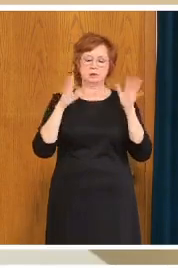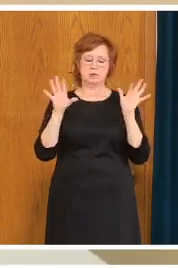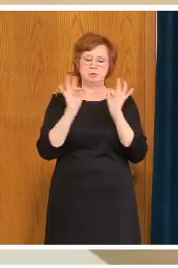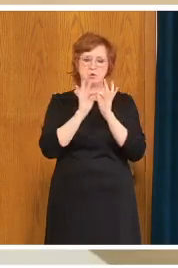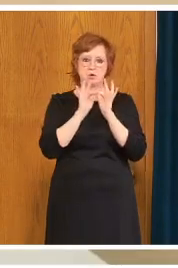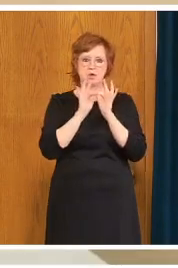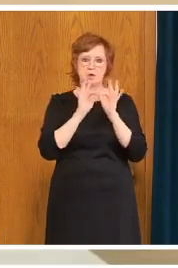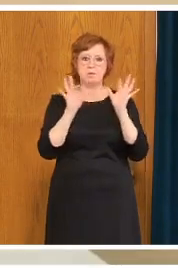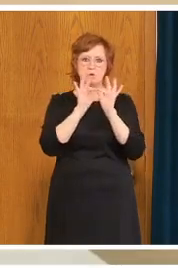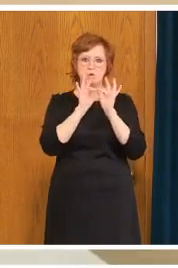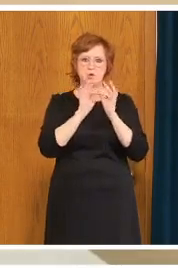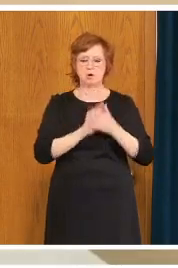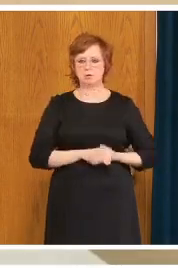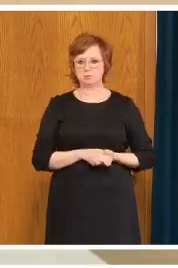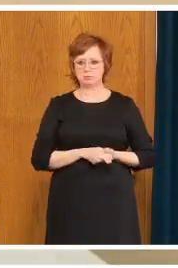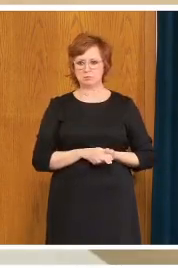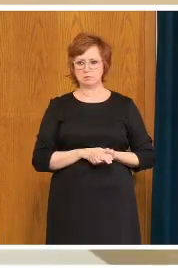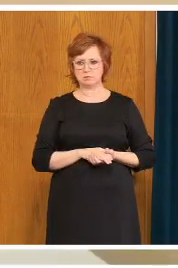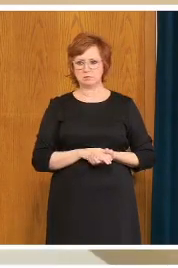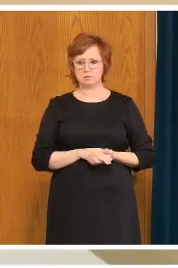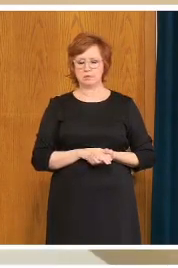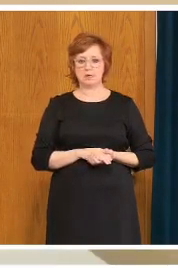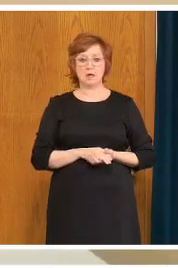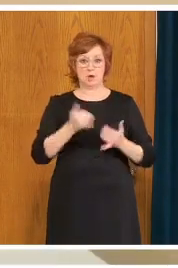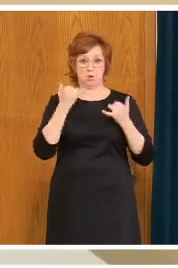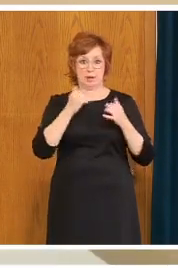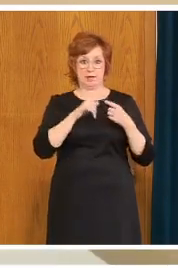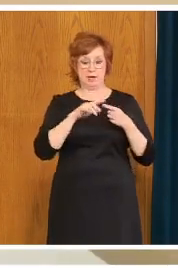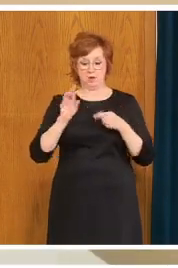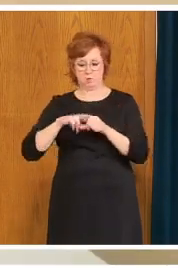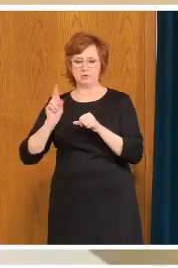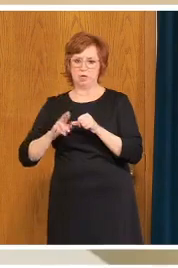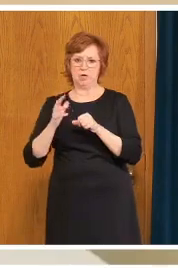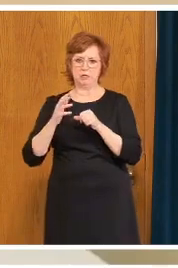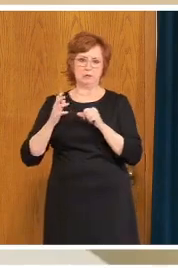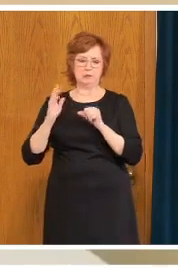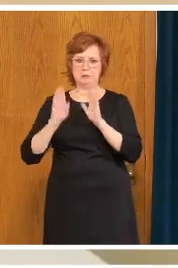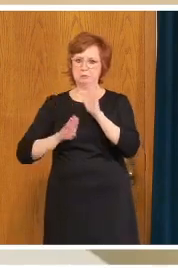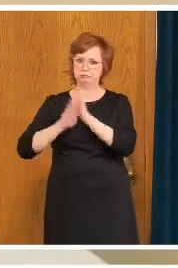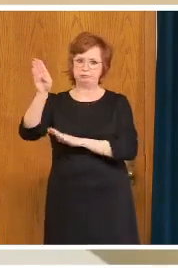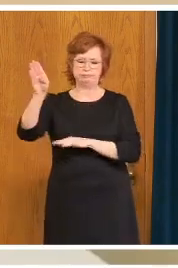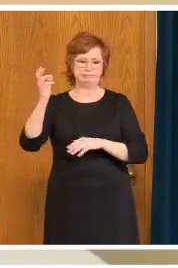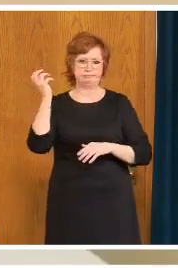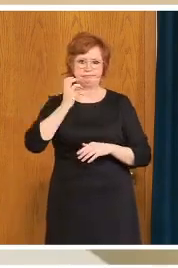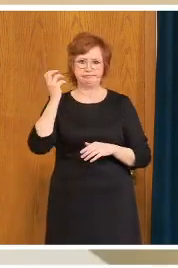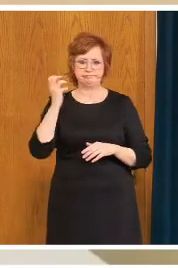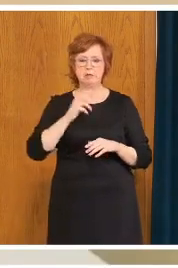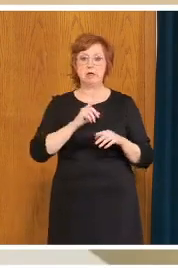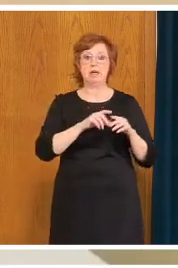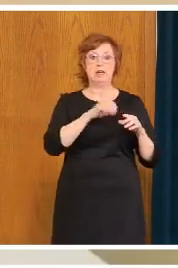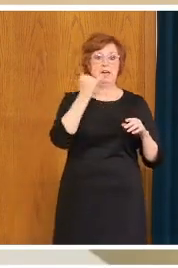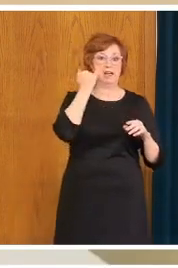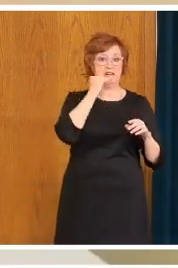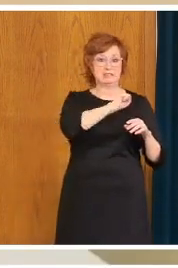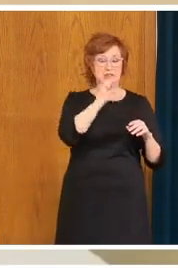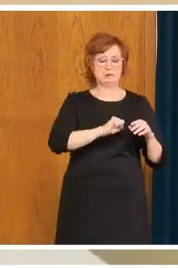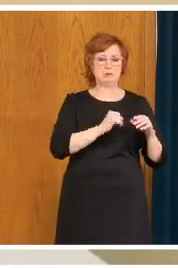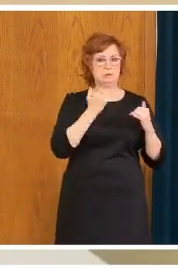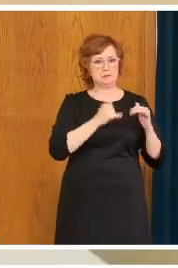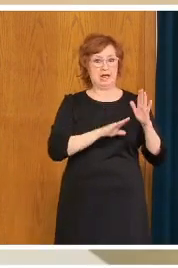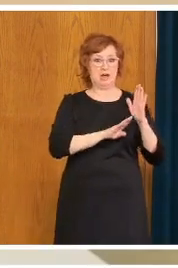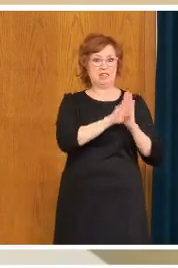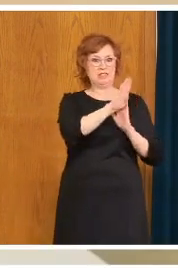if Saskatoon is at the cusp, and if unfortunately case numbers continue to rise in Saskatoon, other measures will have to be considered. But right